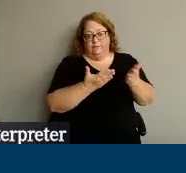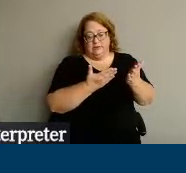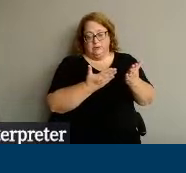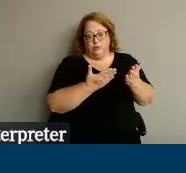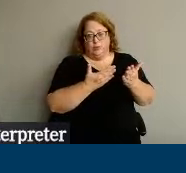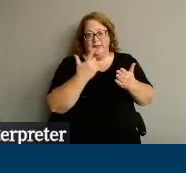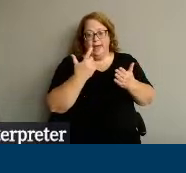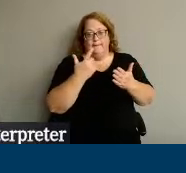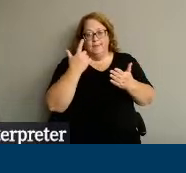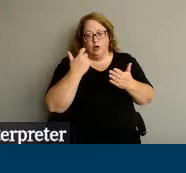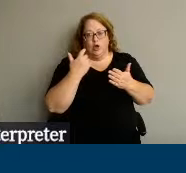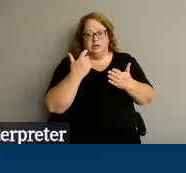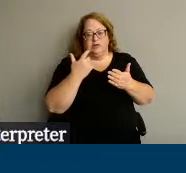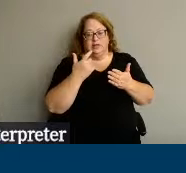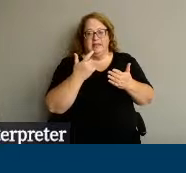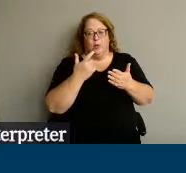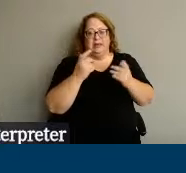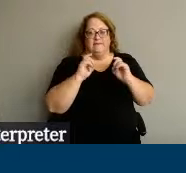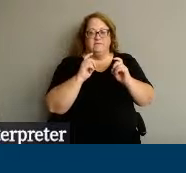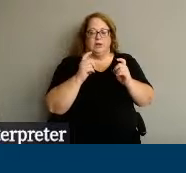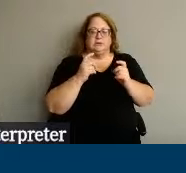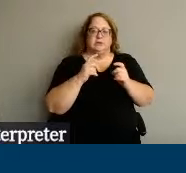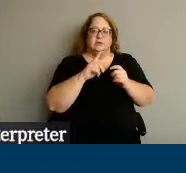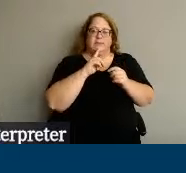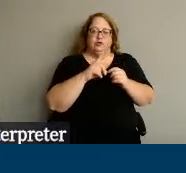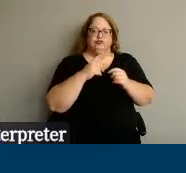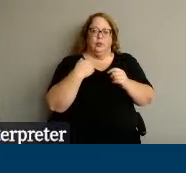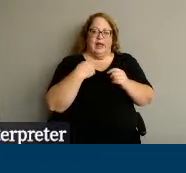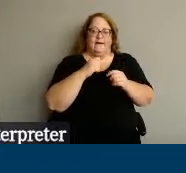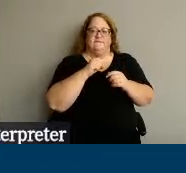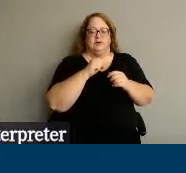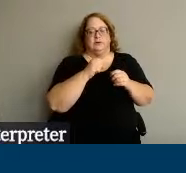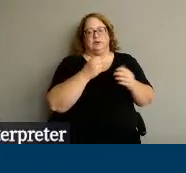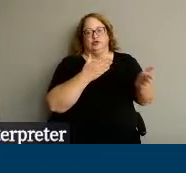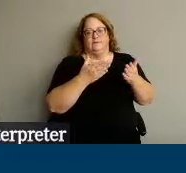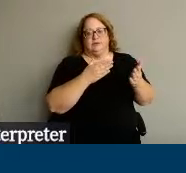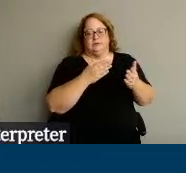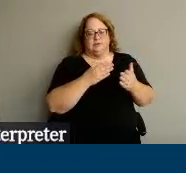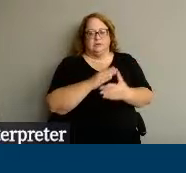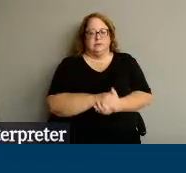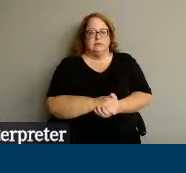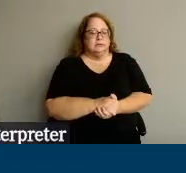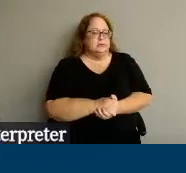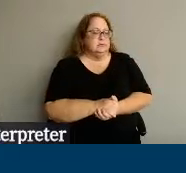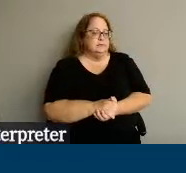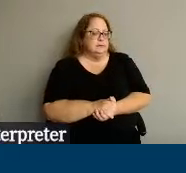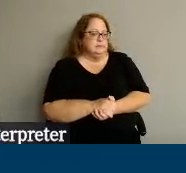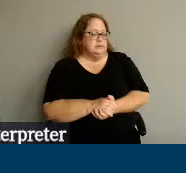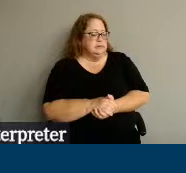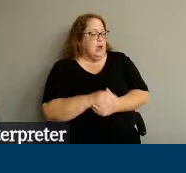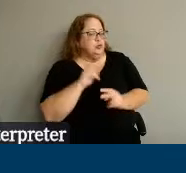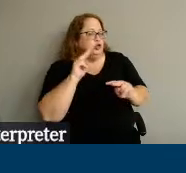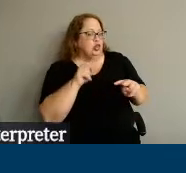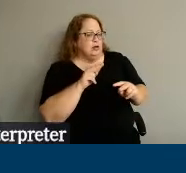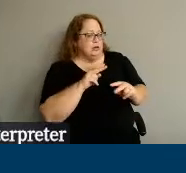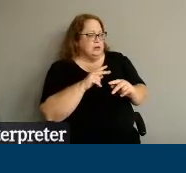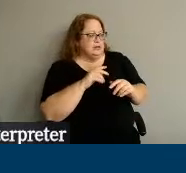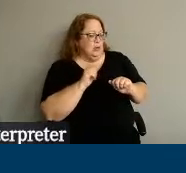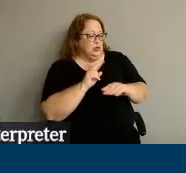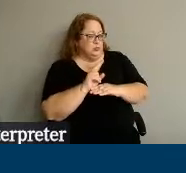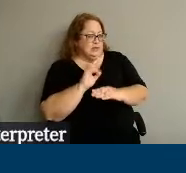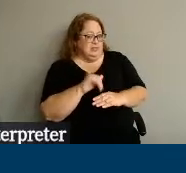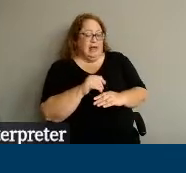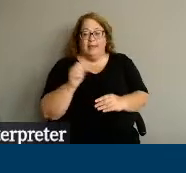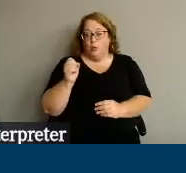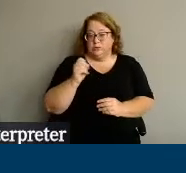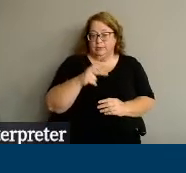with the staffing and ensuring effective service delivery. I was looking at it to figure out, Correct. we use those. And that